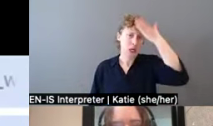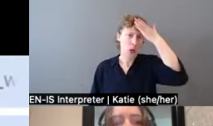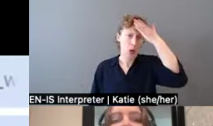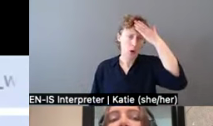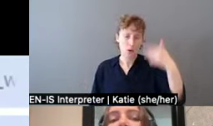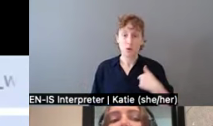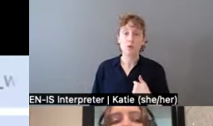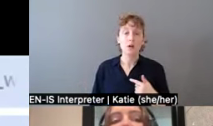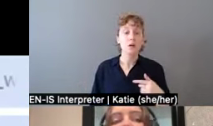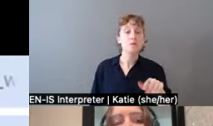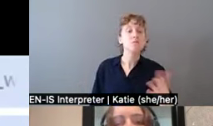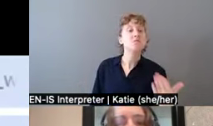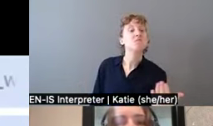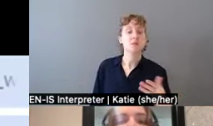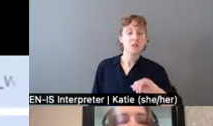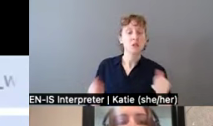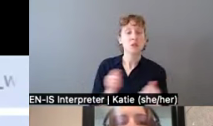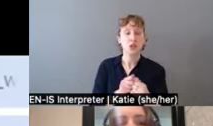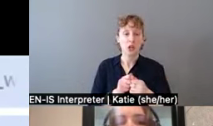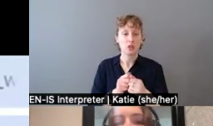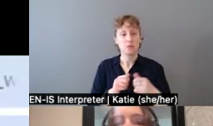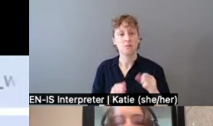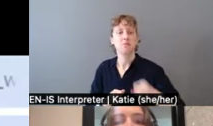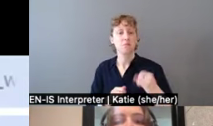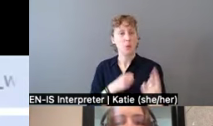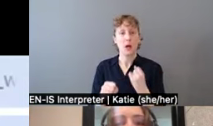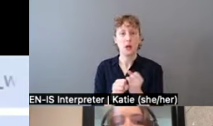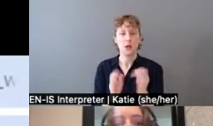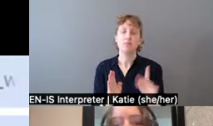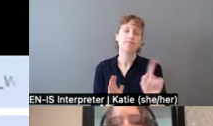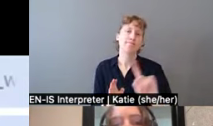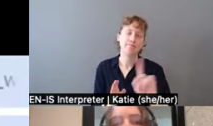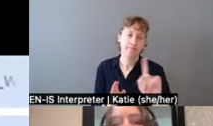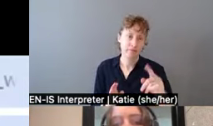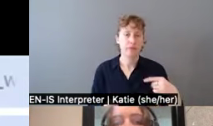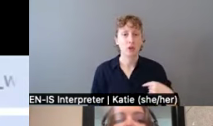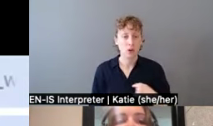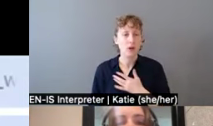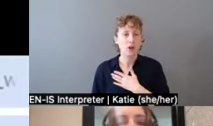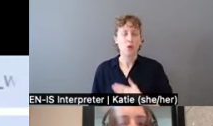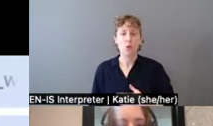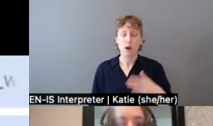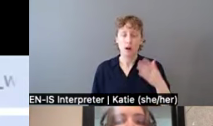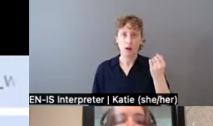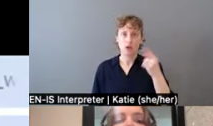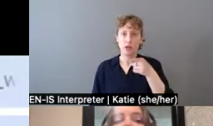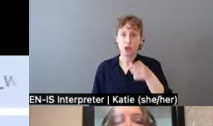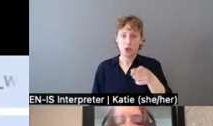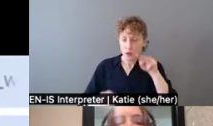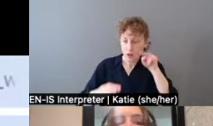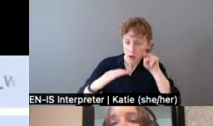with this budget. We really want to understand like what impact you are expecting to have within those 12